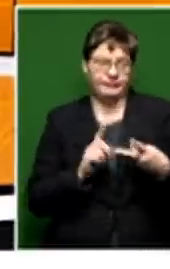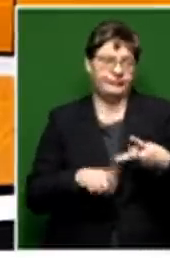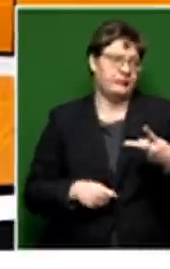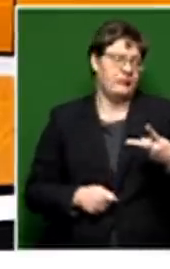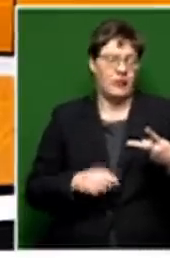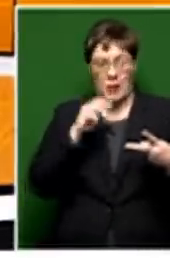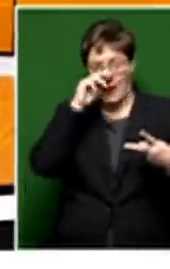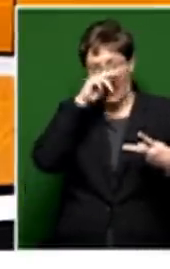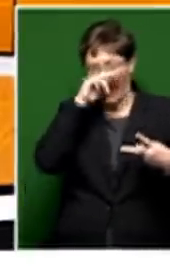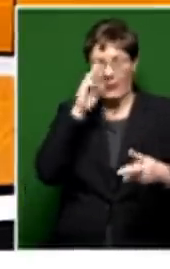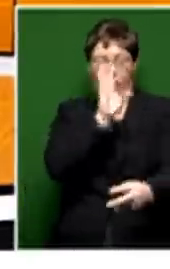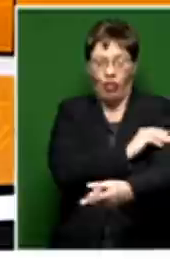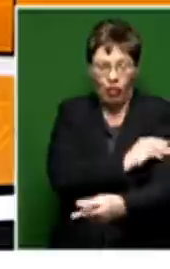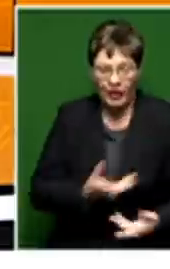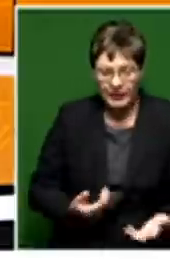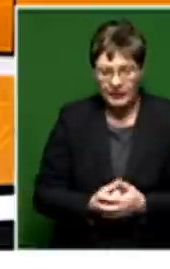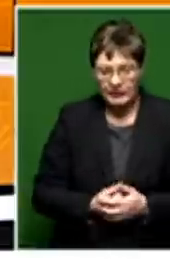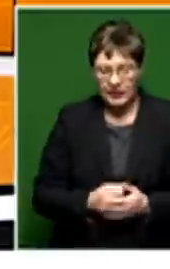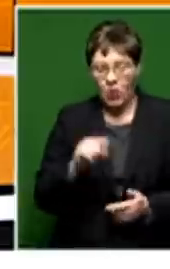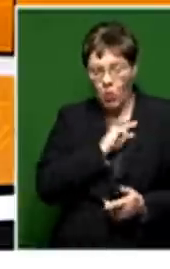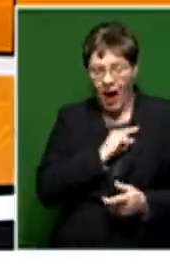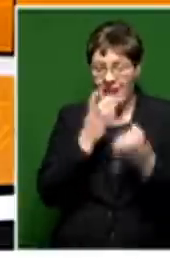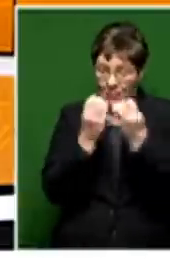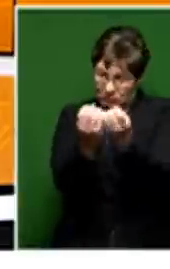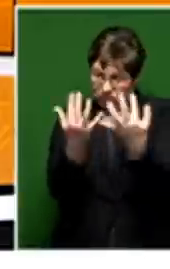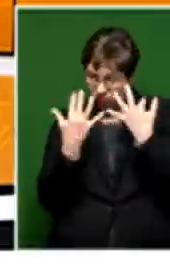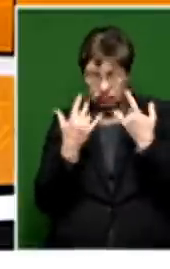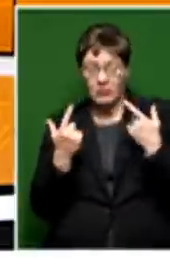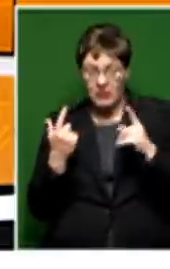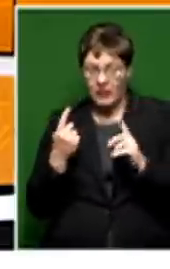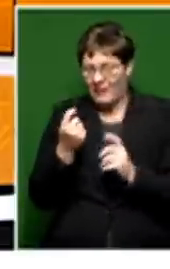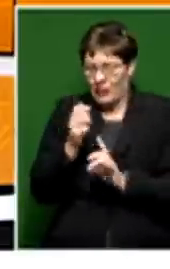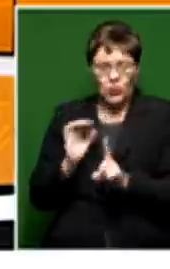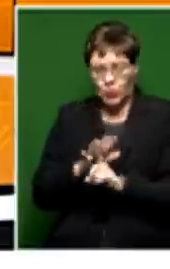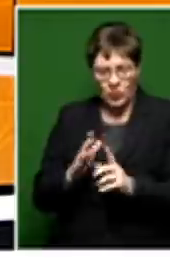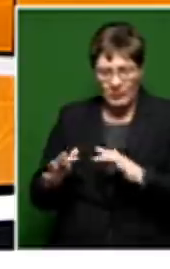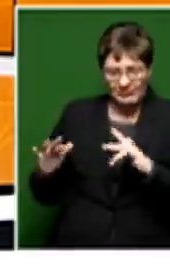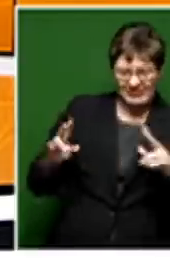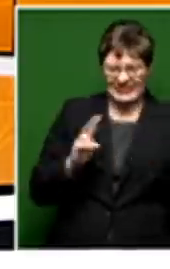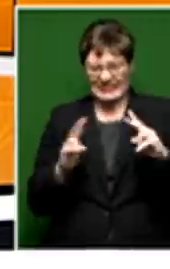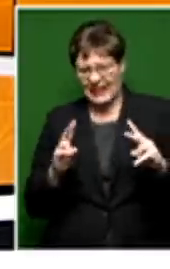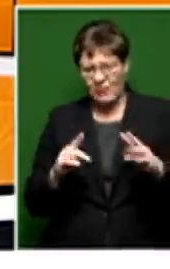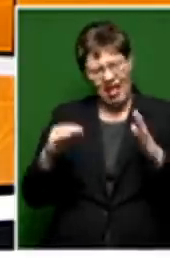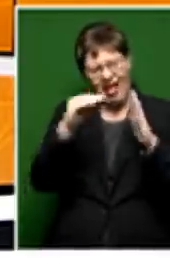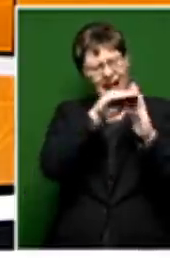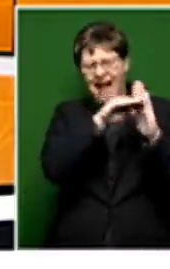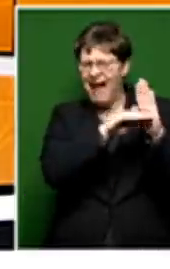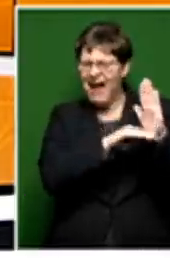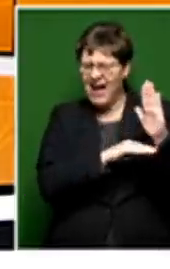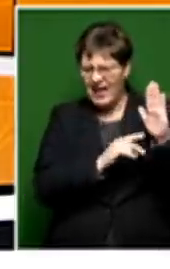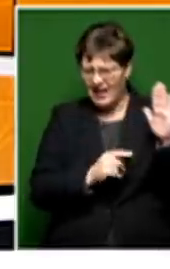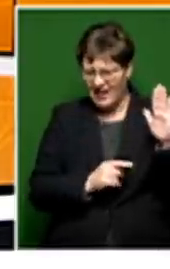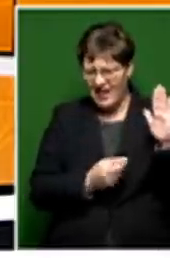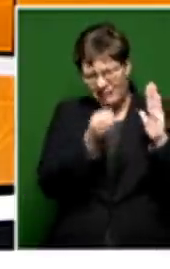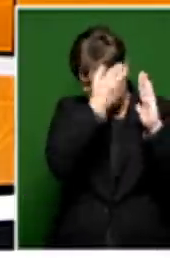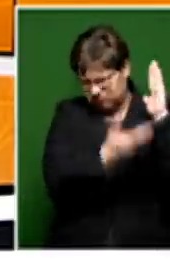perhaps incapacitated by just the sheer numbers that they have to deal with, the volatility of the situation. We can run through a whole rubric